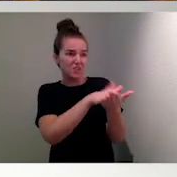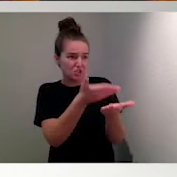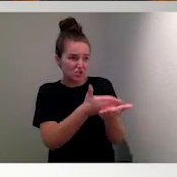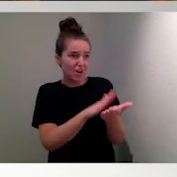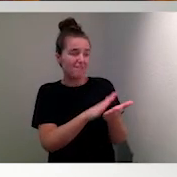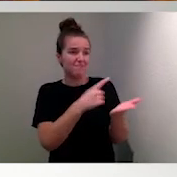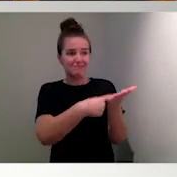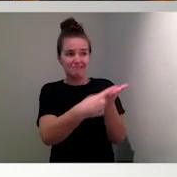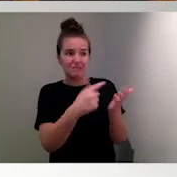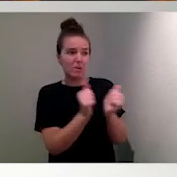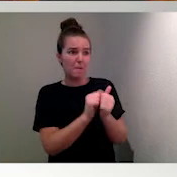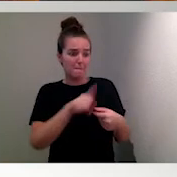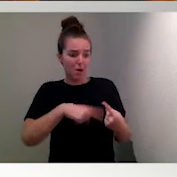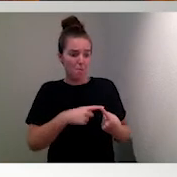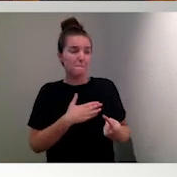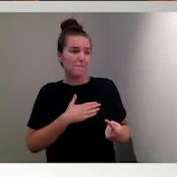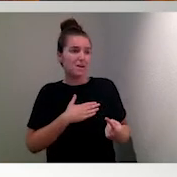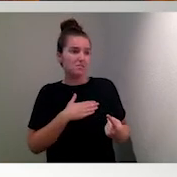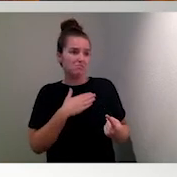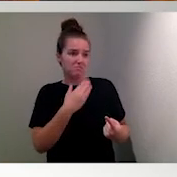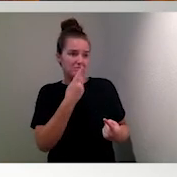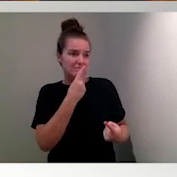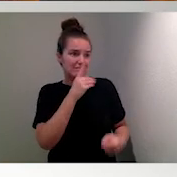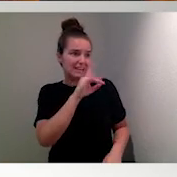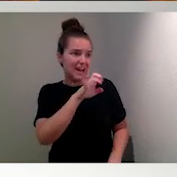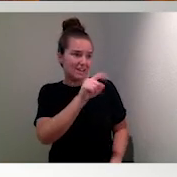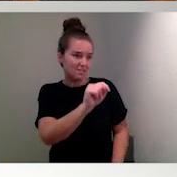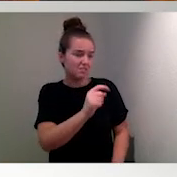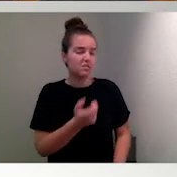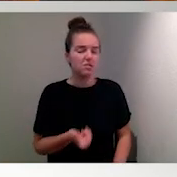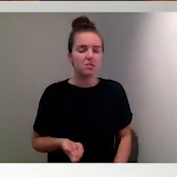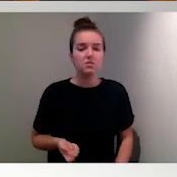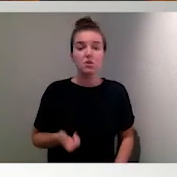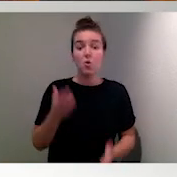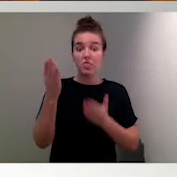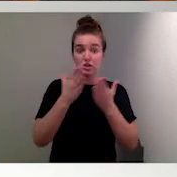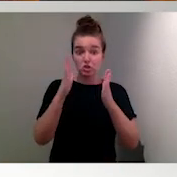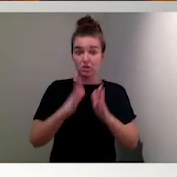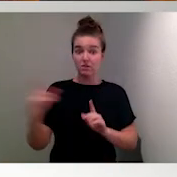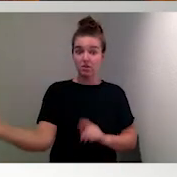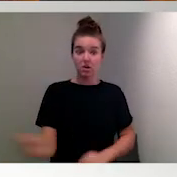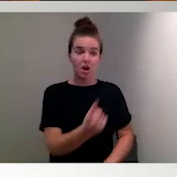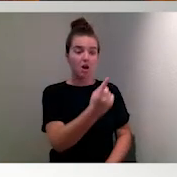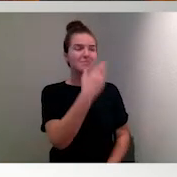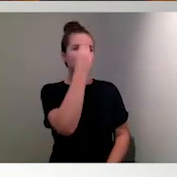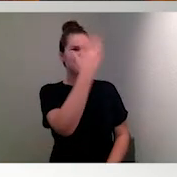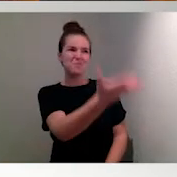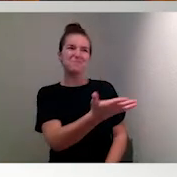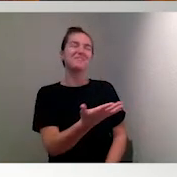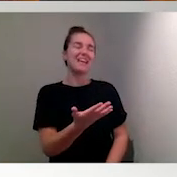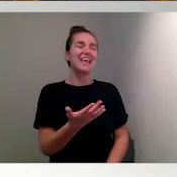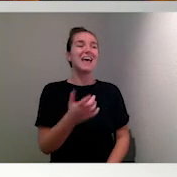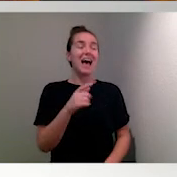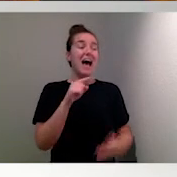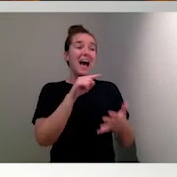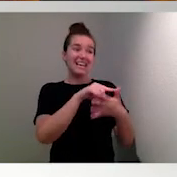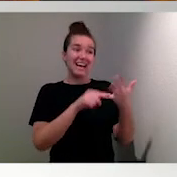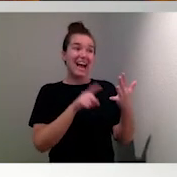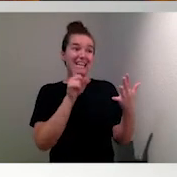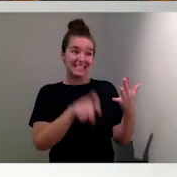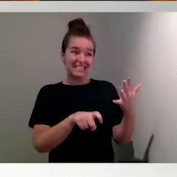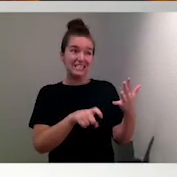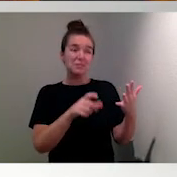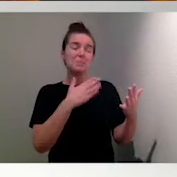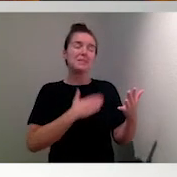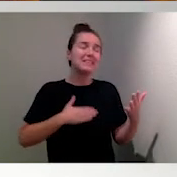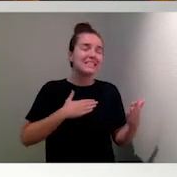comes to your table and say, this is what I need. I know what I need. Please make sure that you meet my need. And I need to talk